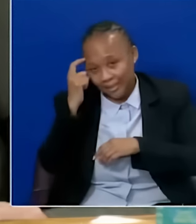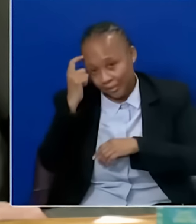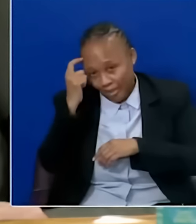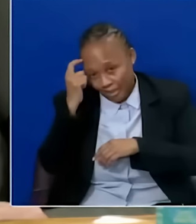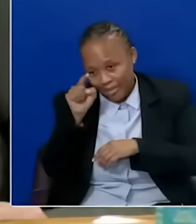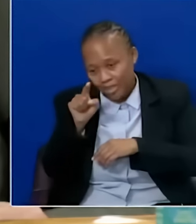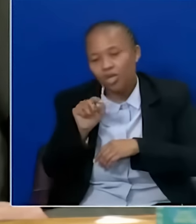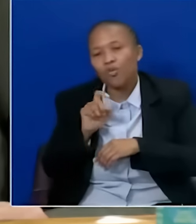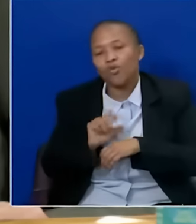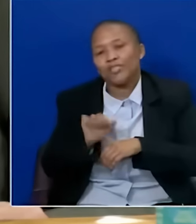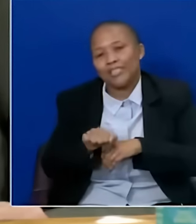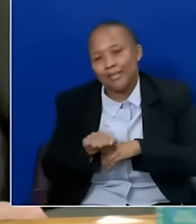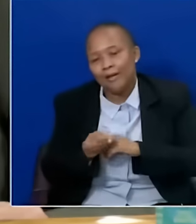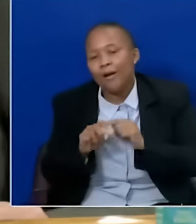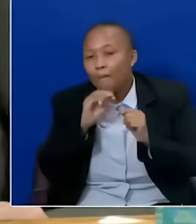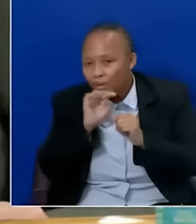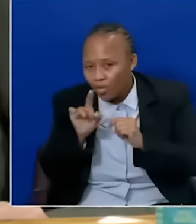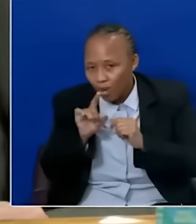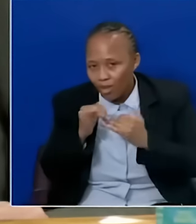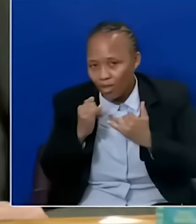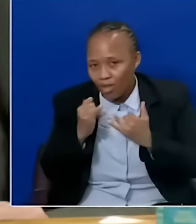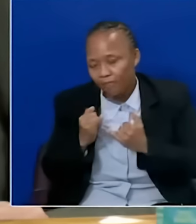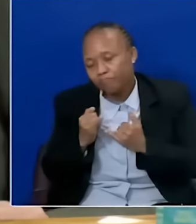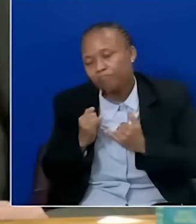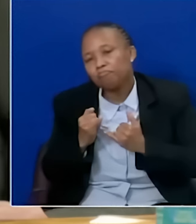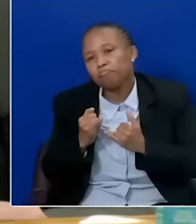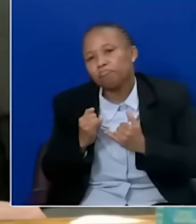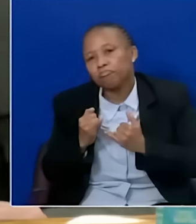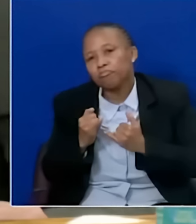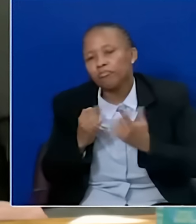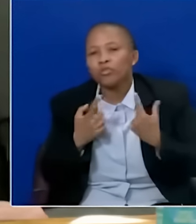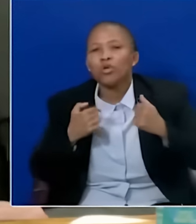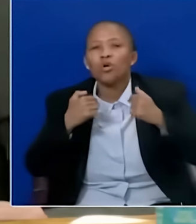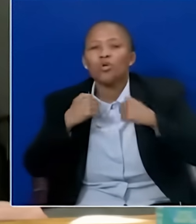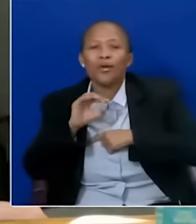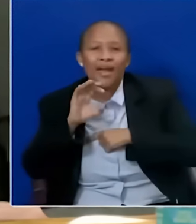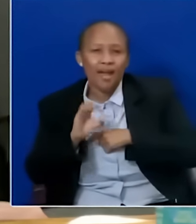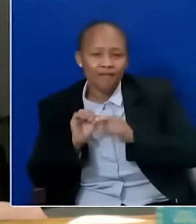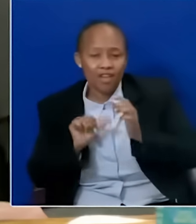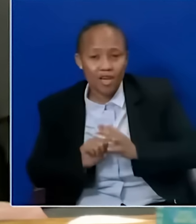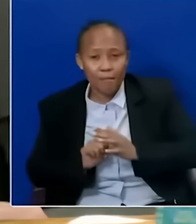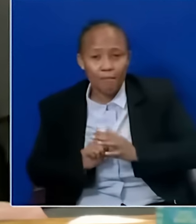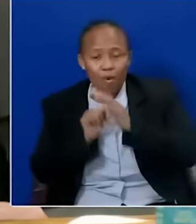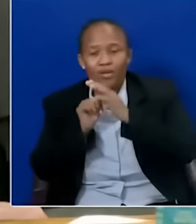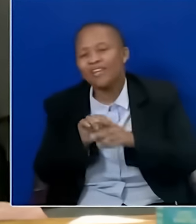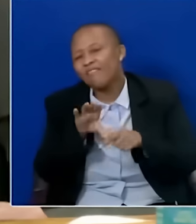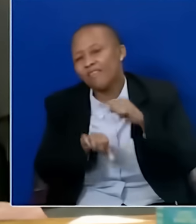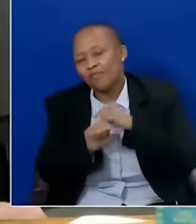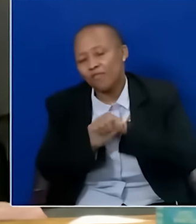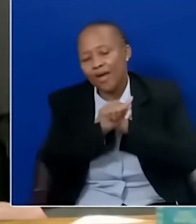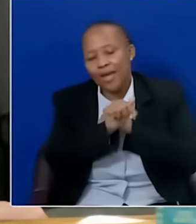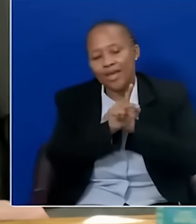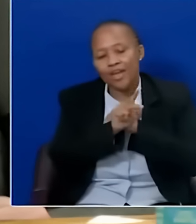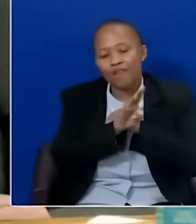That seems to me the single most important finding in relation to the AK-47 in terms of linking the suspects to the murder in